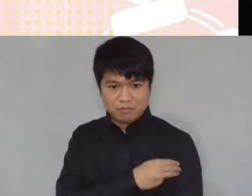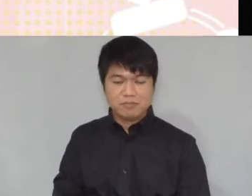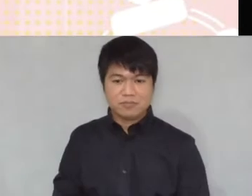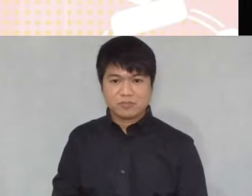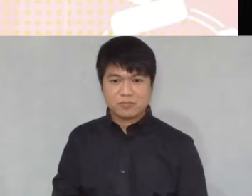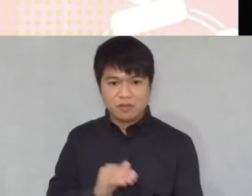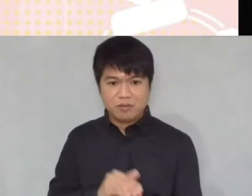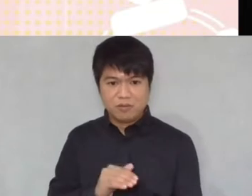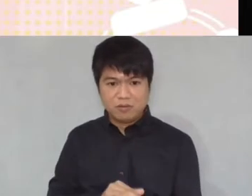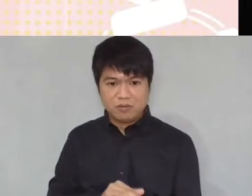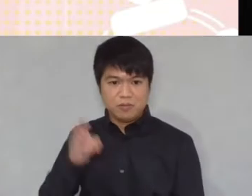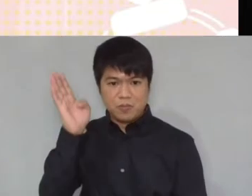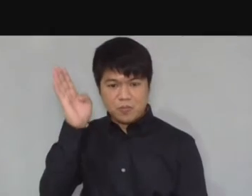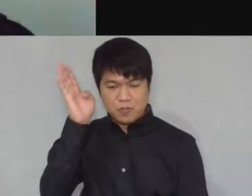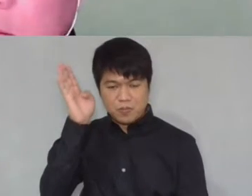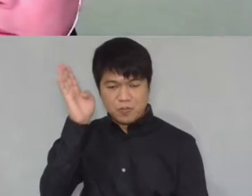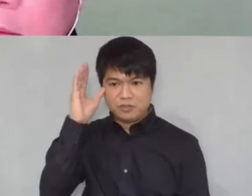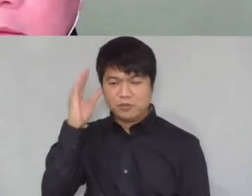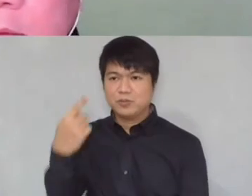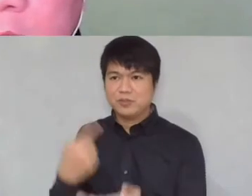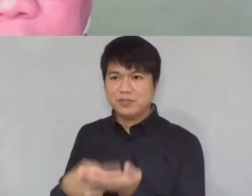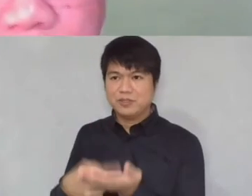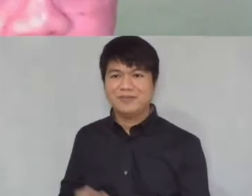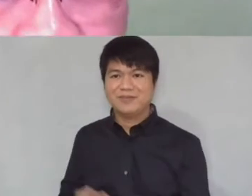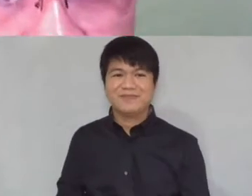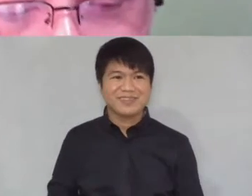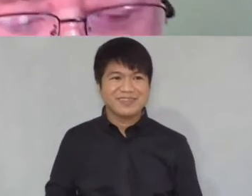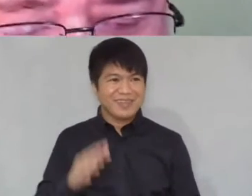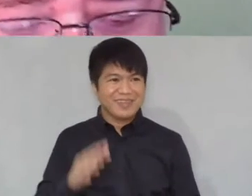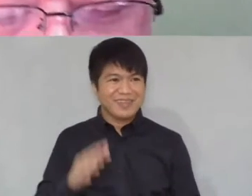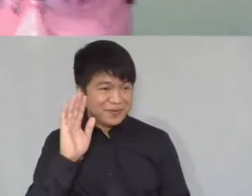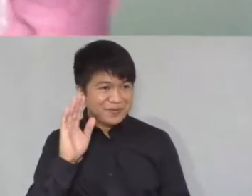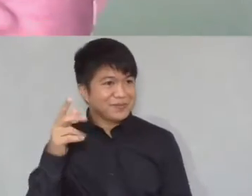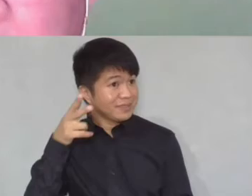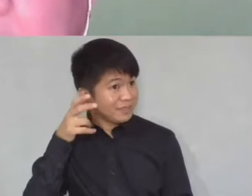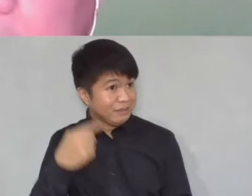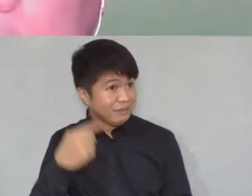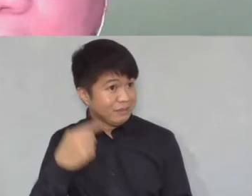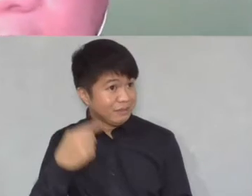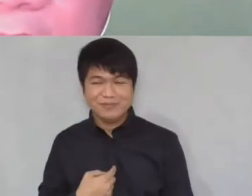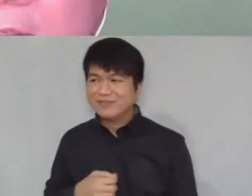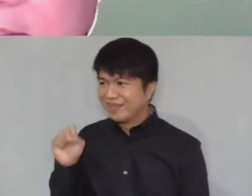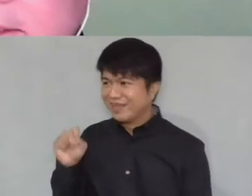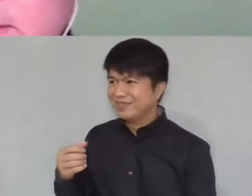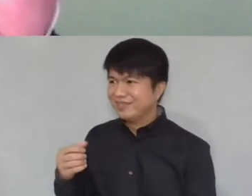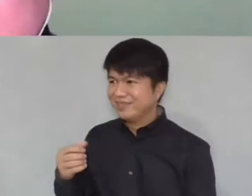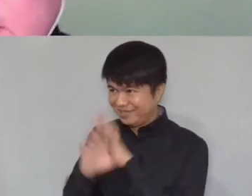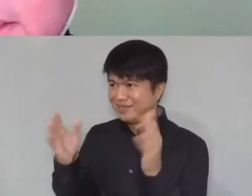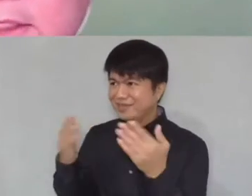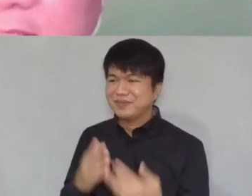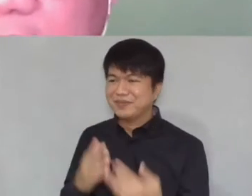PMA. Dr. Wu Castro, welcome to our discussion. Hello, yes, can you hear me? Yes, very clear. Thank